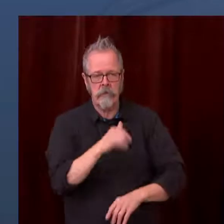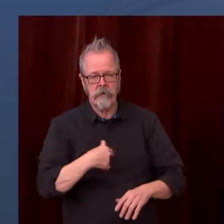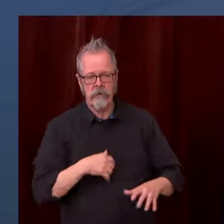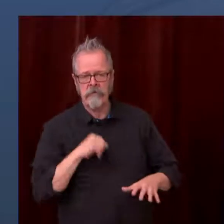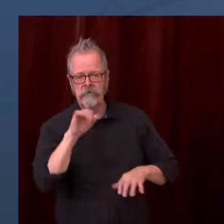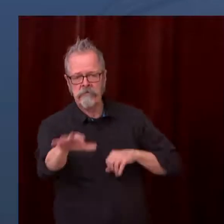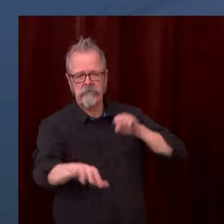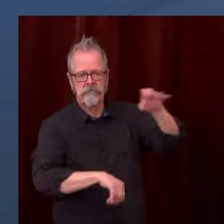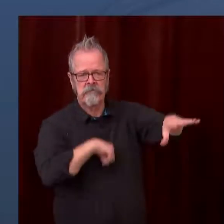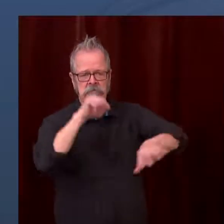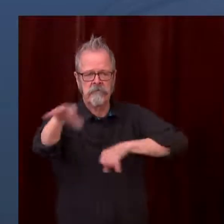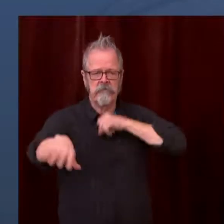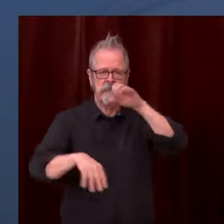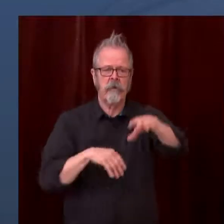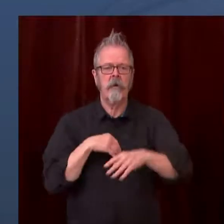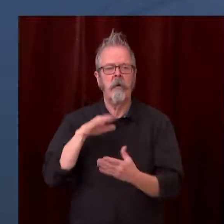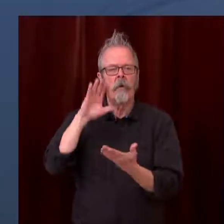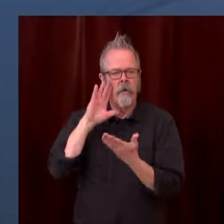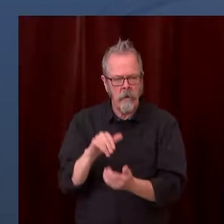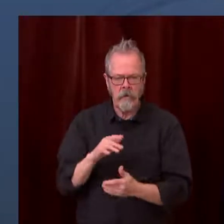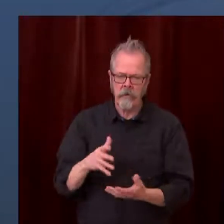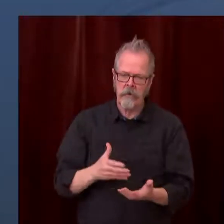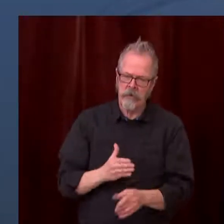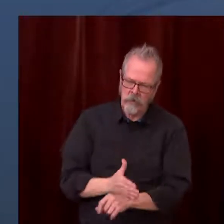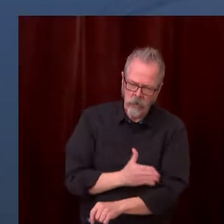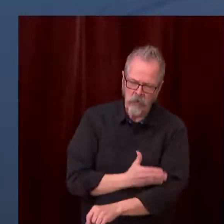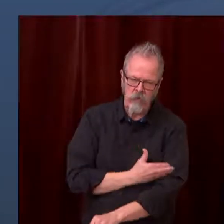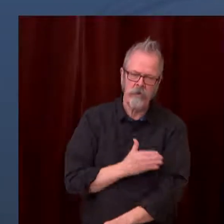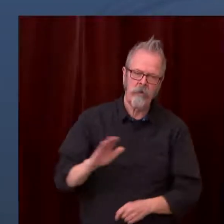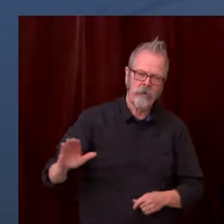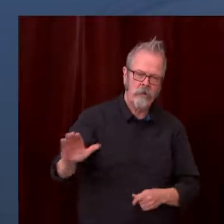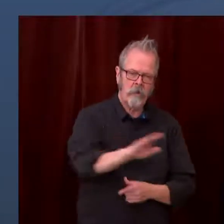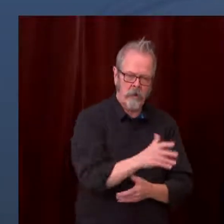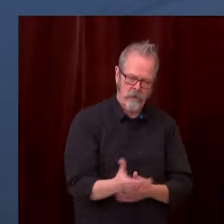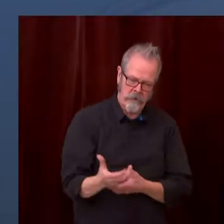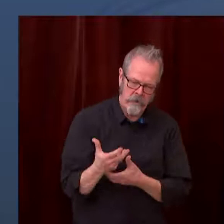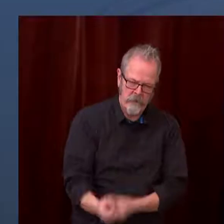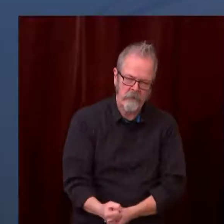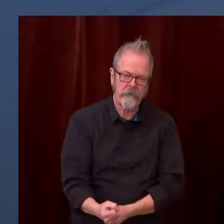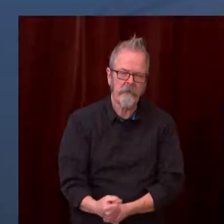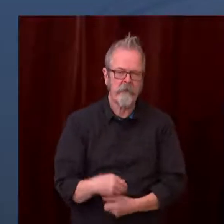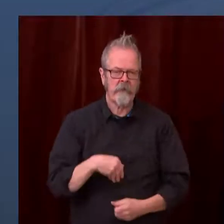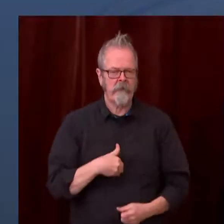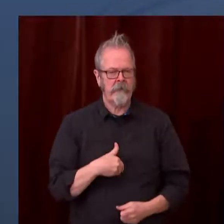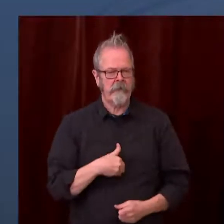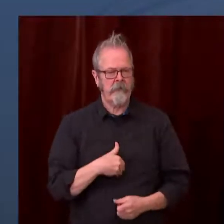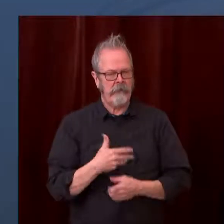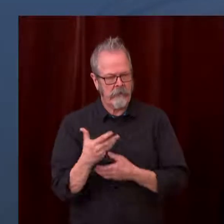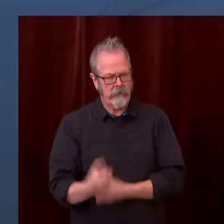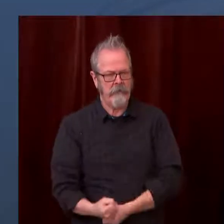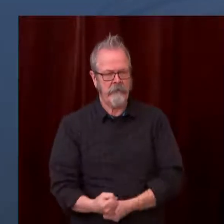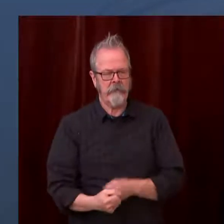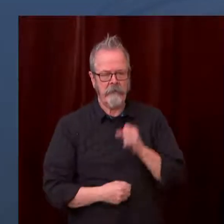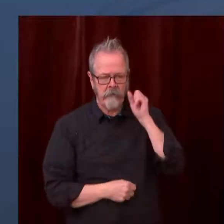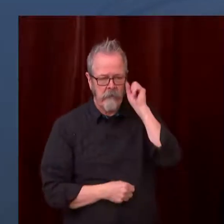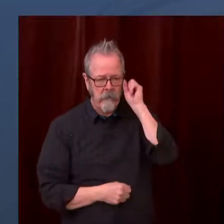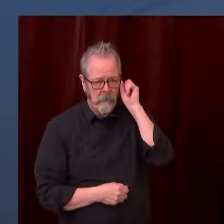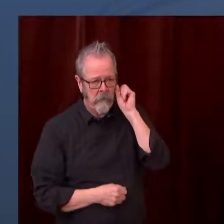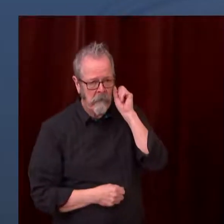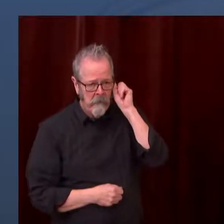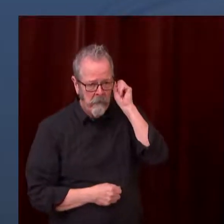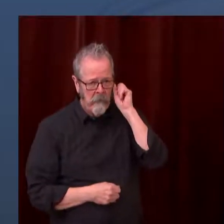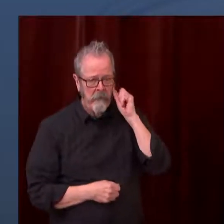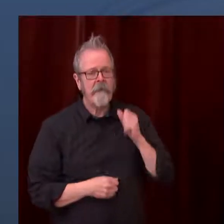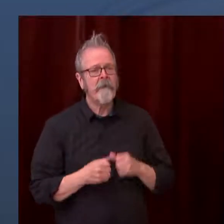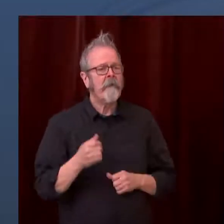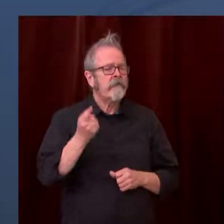a challenge between fear that is very human, and we all understand that, and